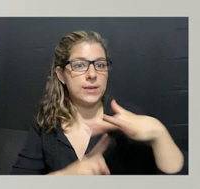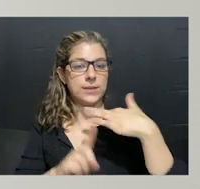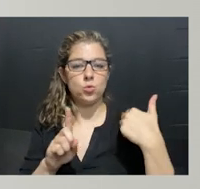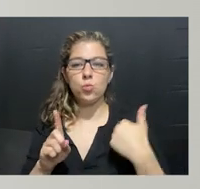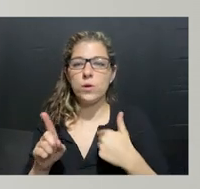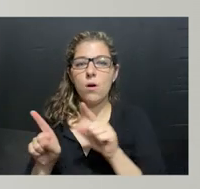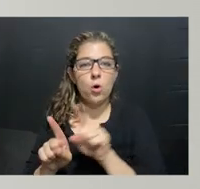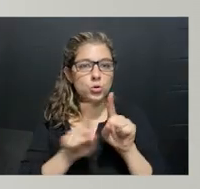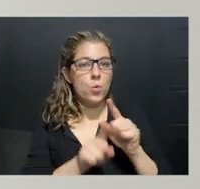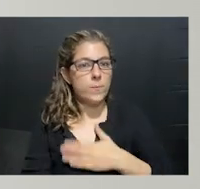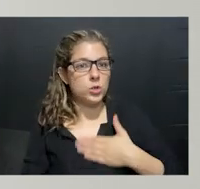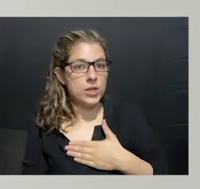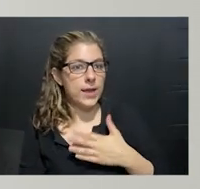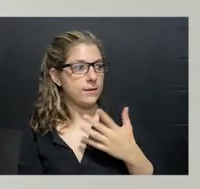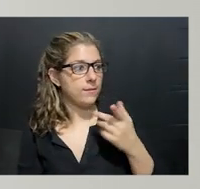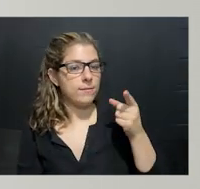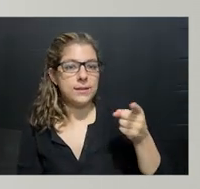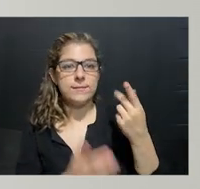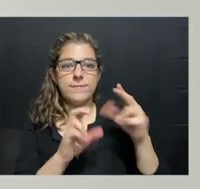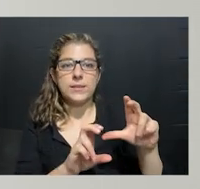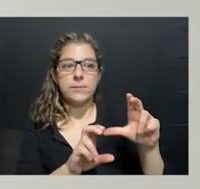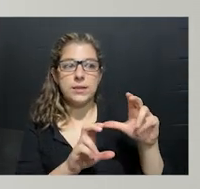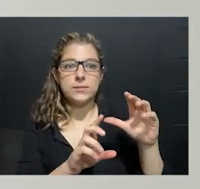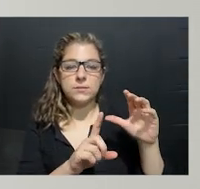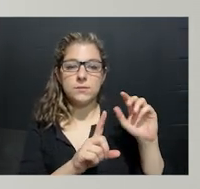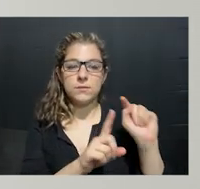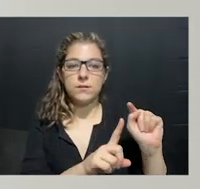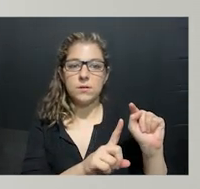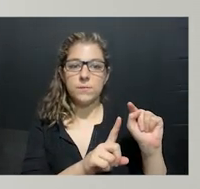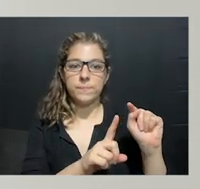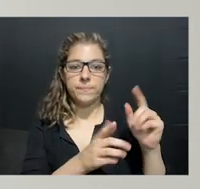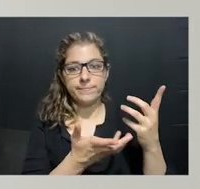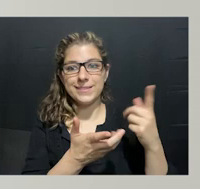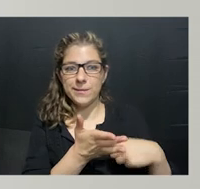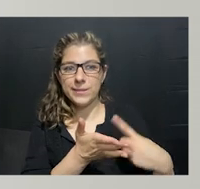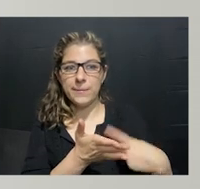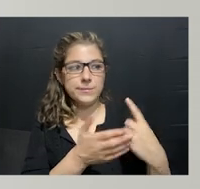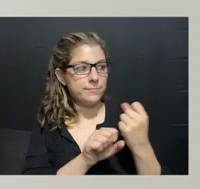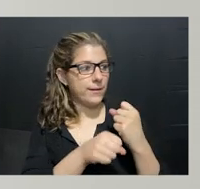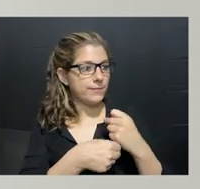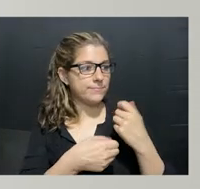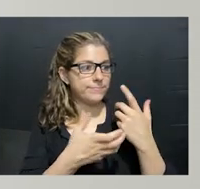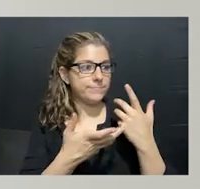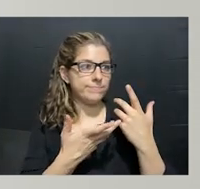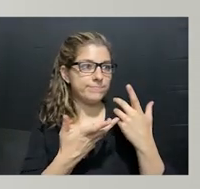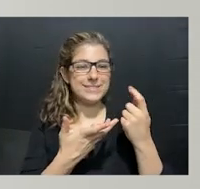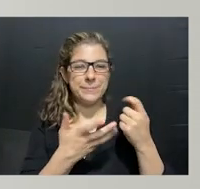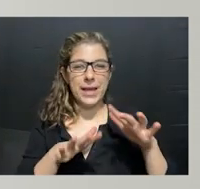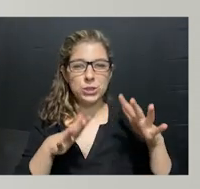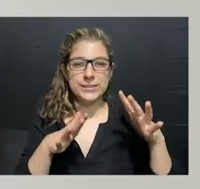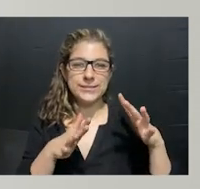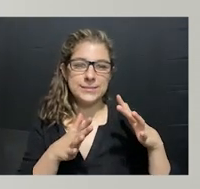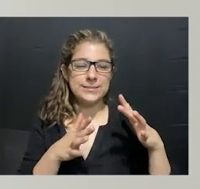we have to also appreciate that these investments on the front end, which you know can sometimes make the deficit hawks a little